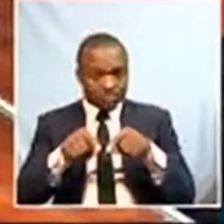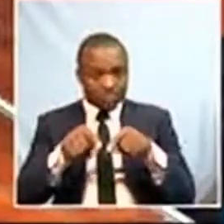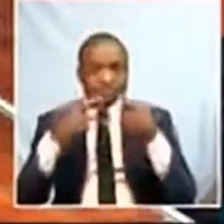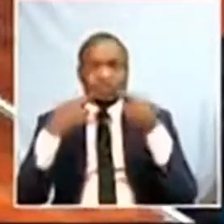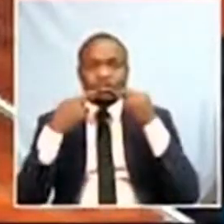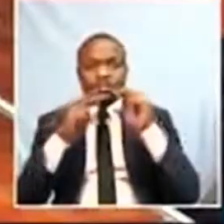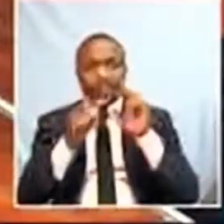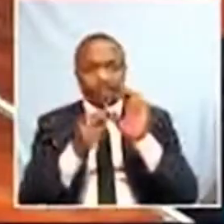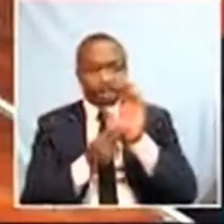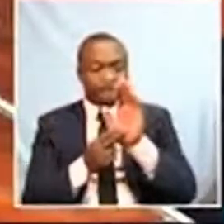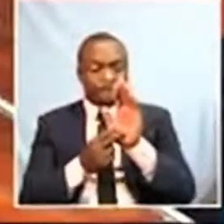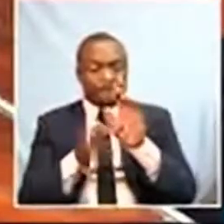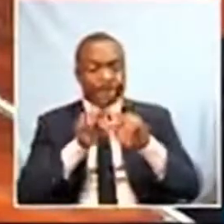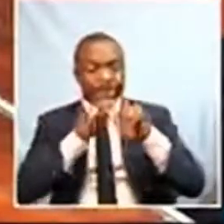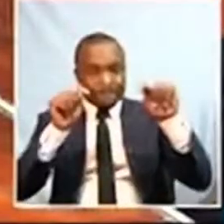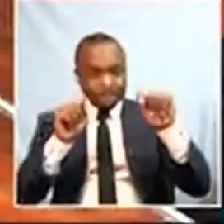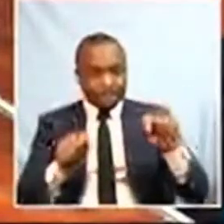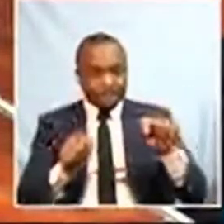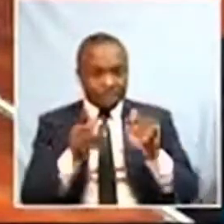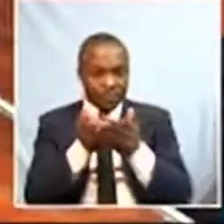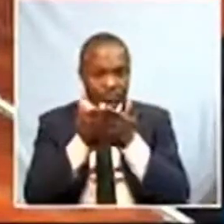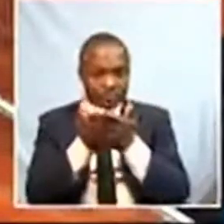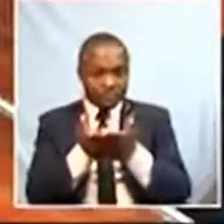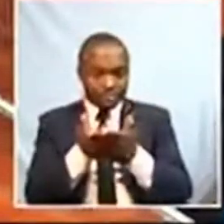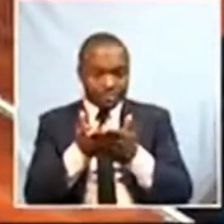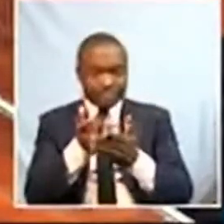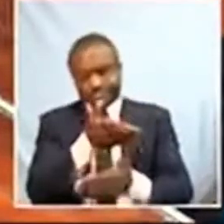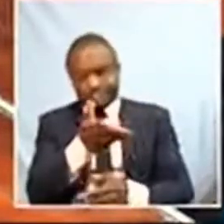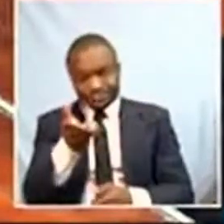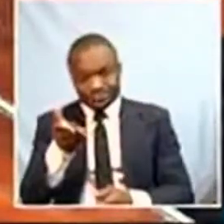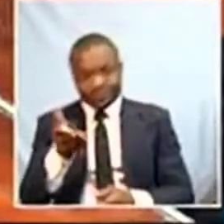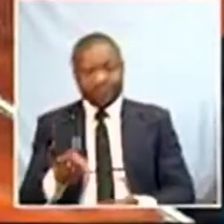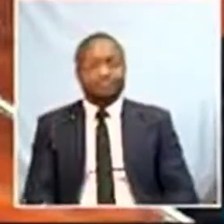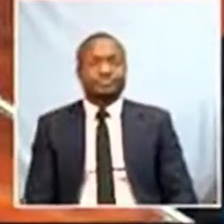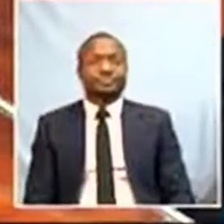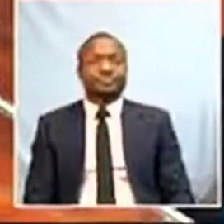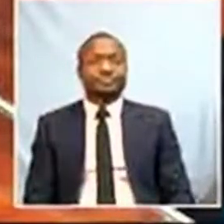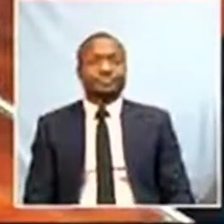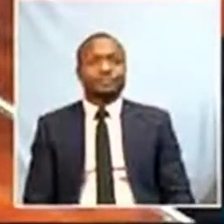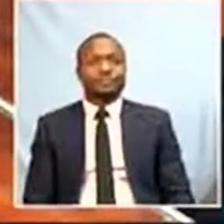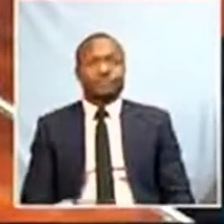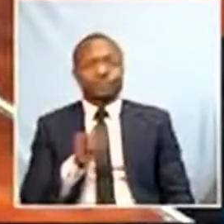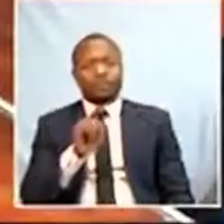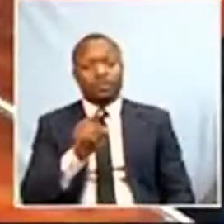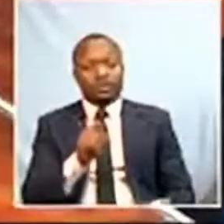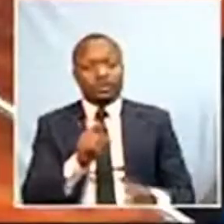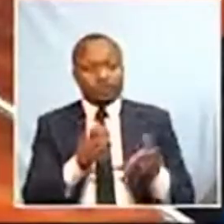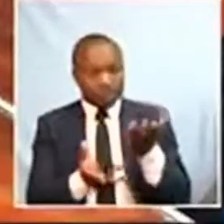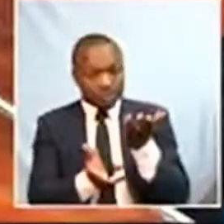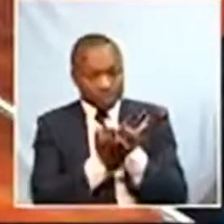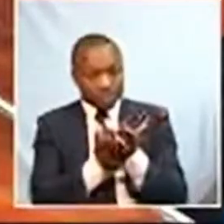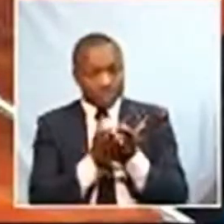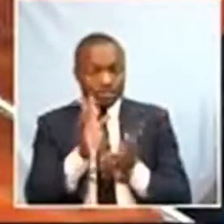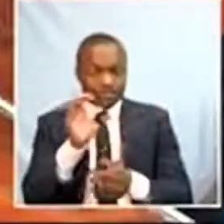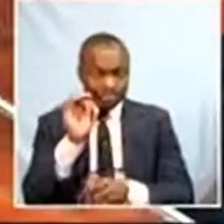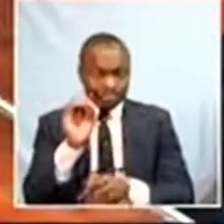are shown in the table presented before you. And you also referred to Appendix